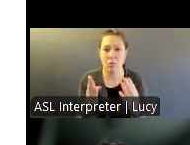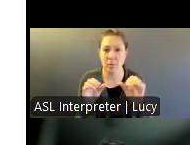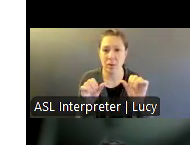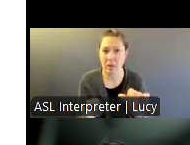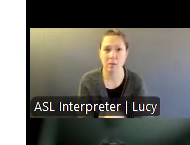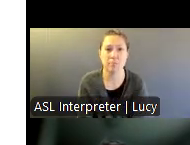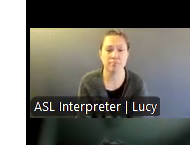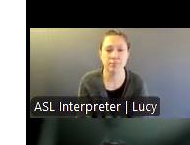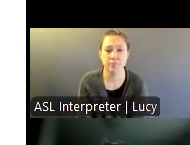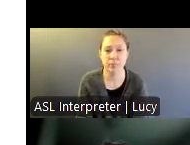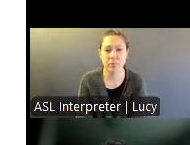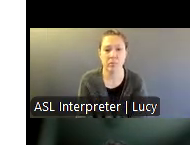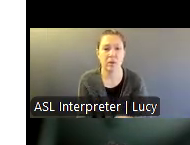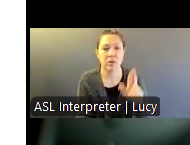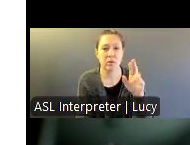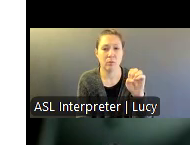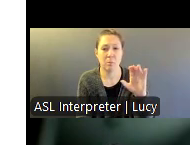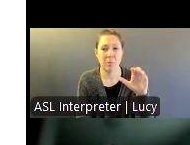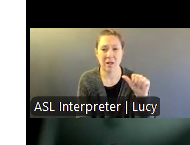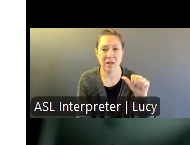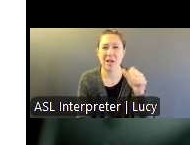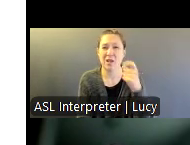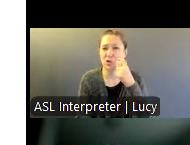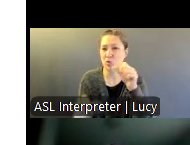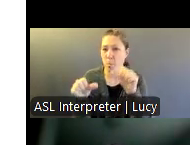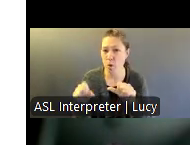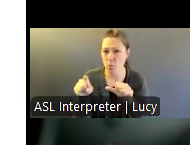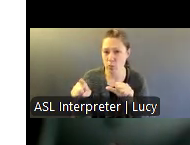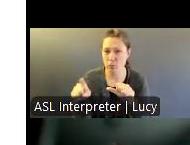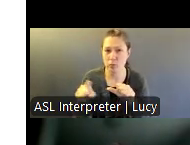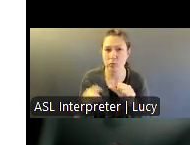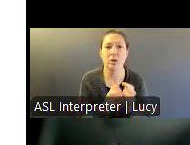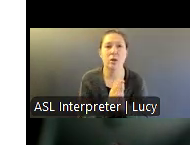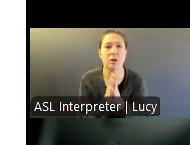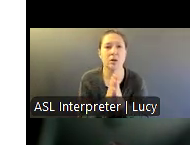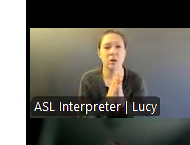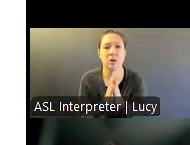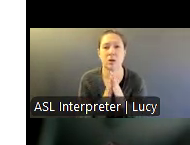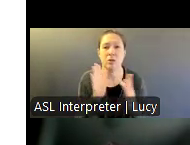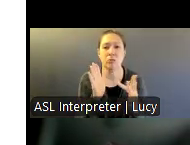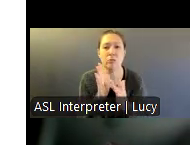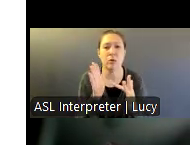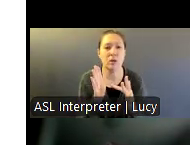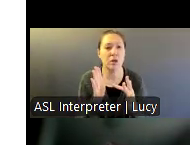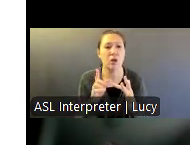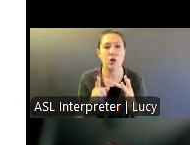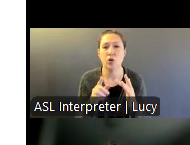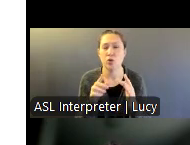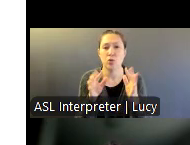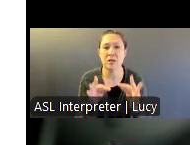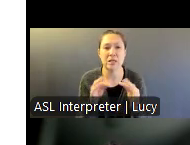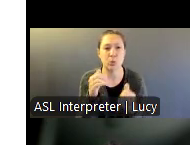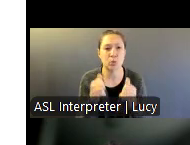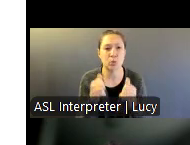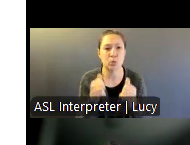Rebecca Hunt just shared it. And let us know which group you'd like to join for breakout. So I know you may